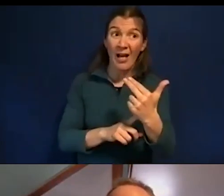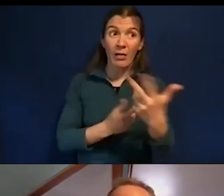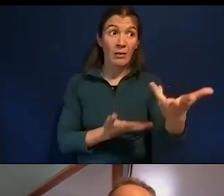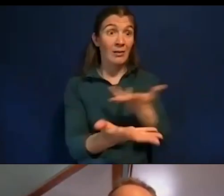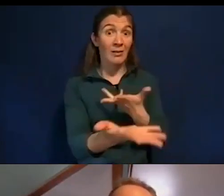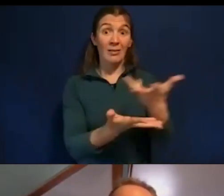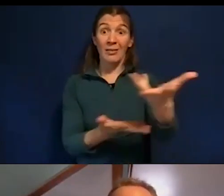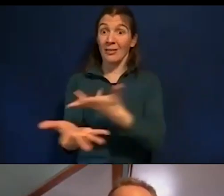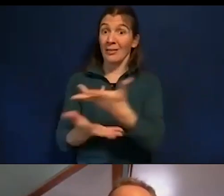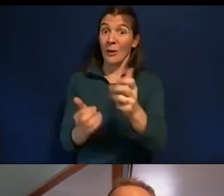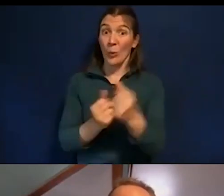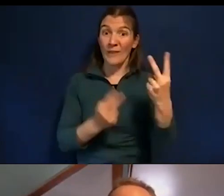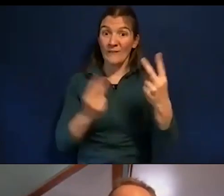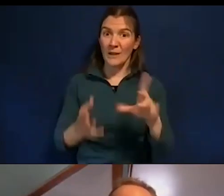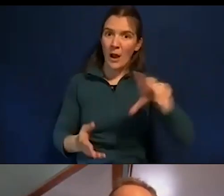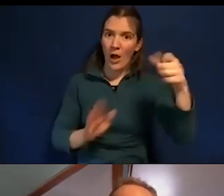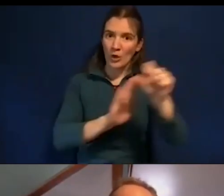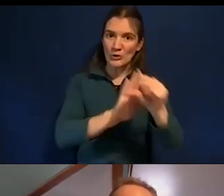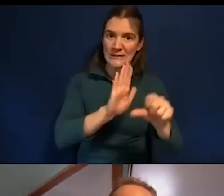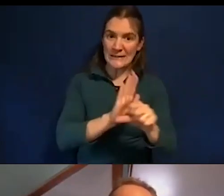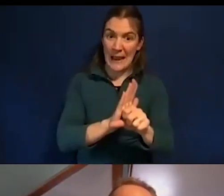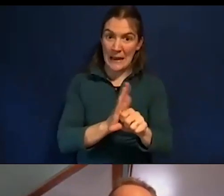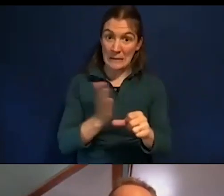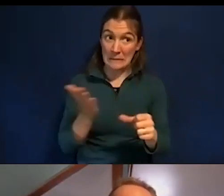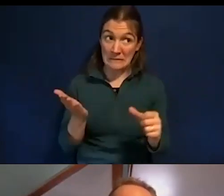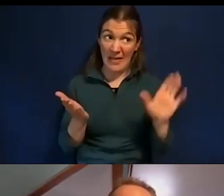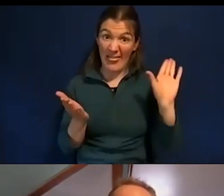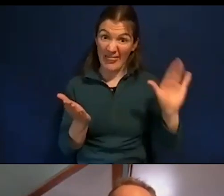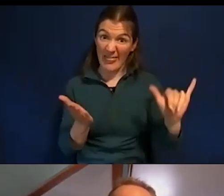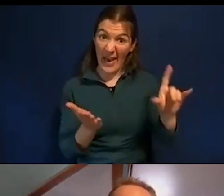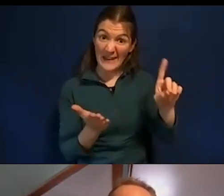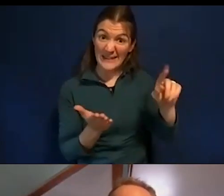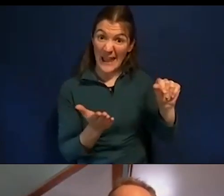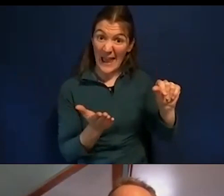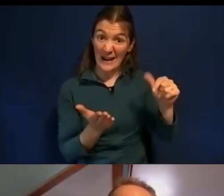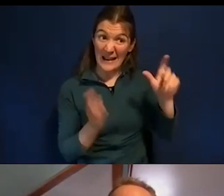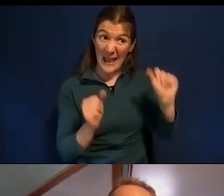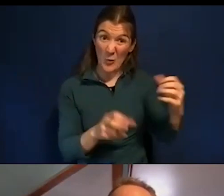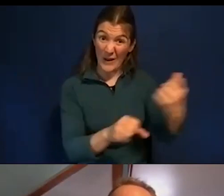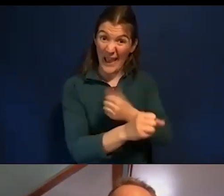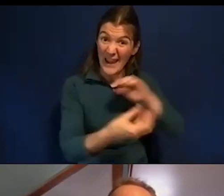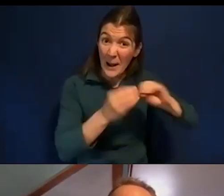really important. And I don't know what data might be available on that, Peter, but just